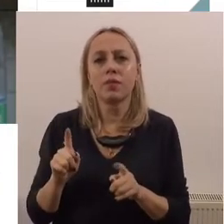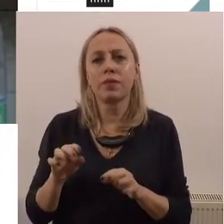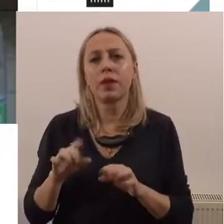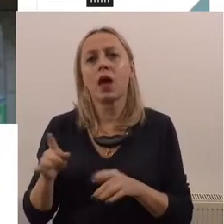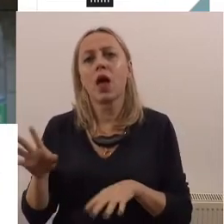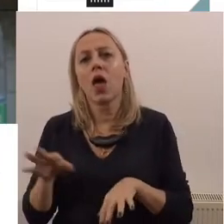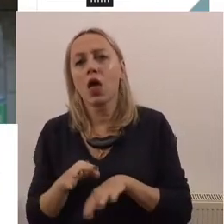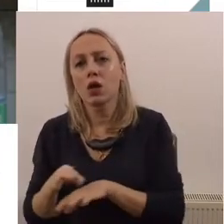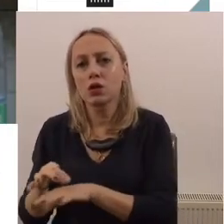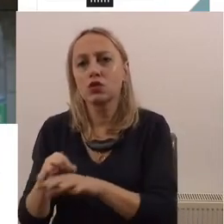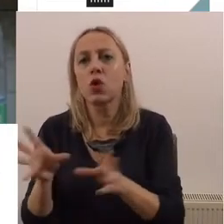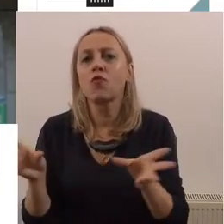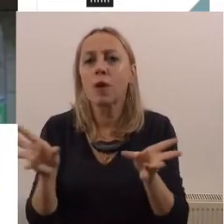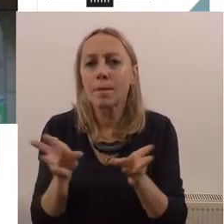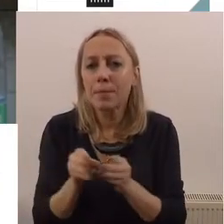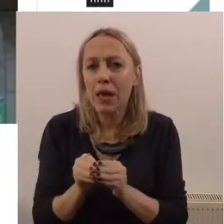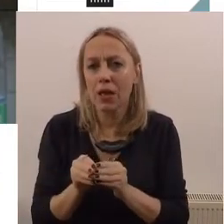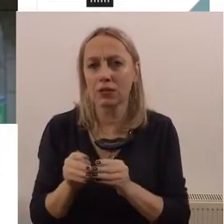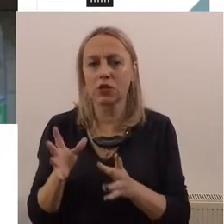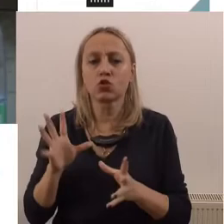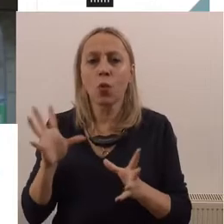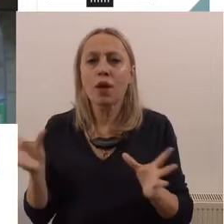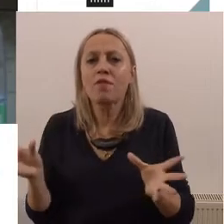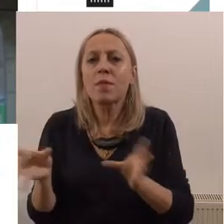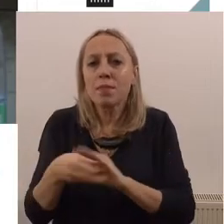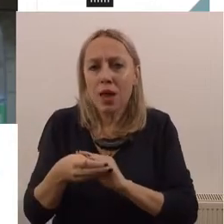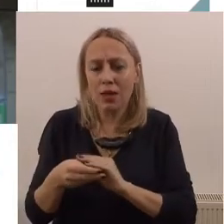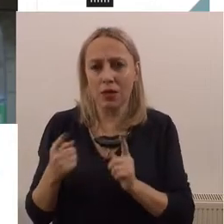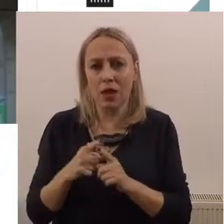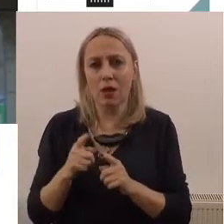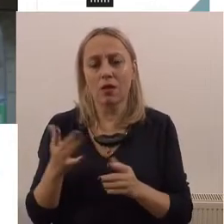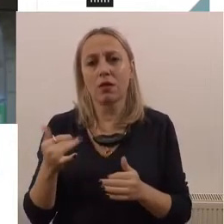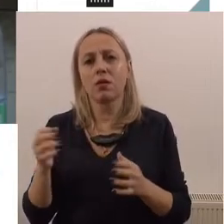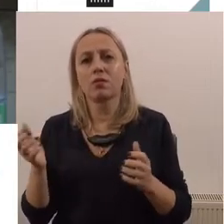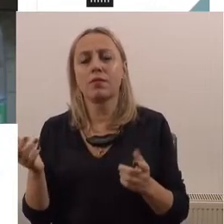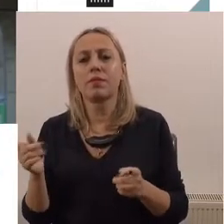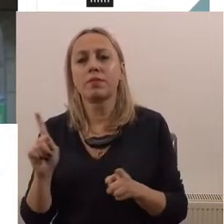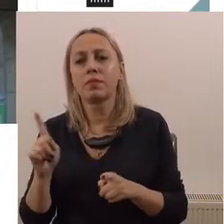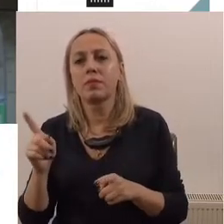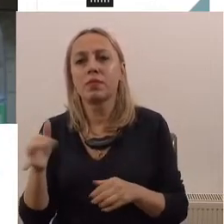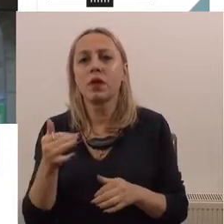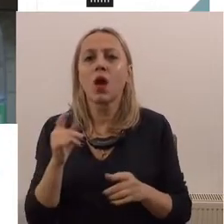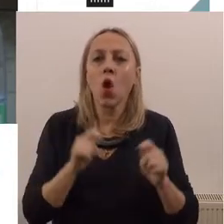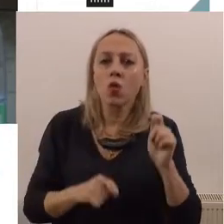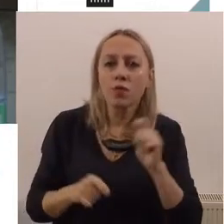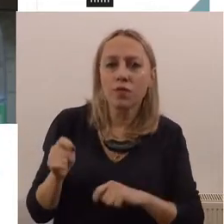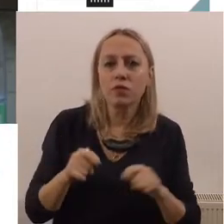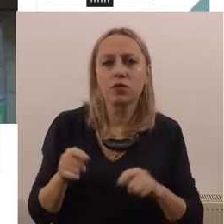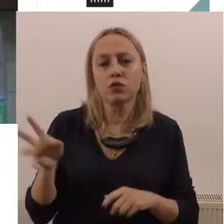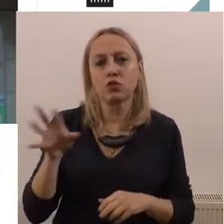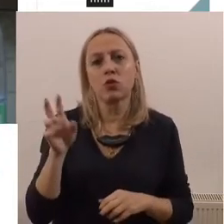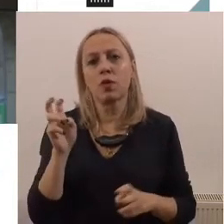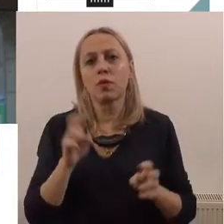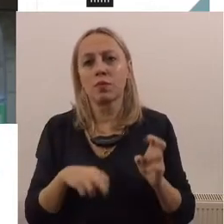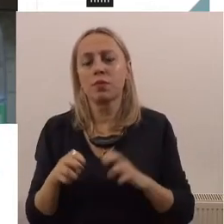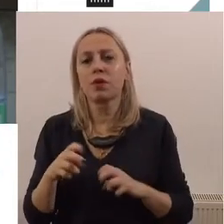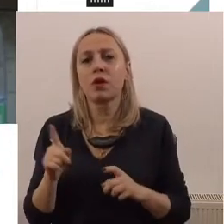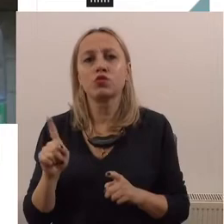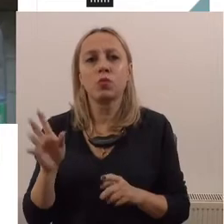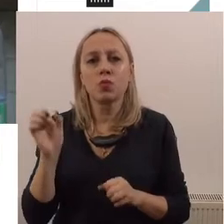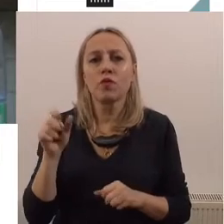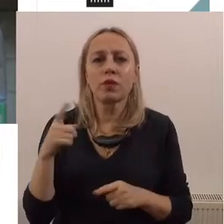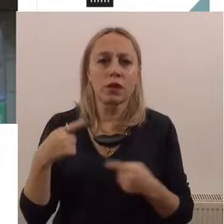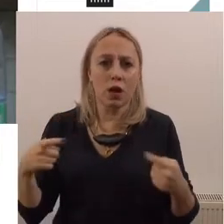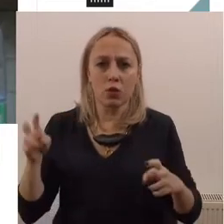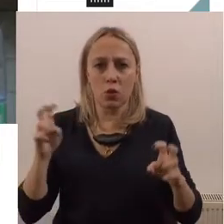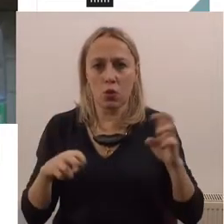break those barriers, like joint excursions or cinema lectures or conferences. So on an